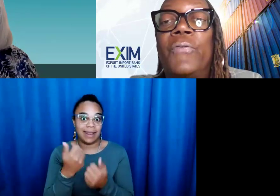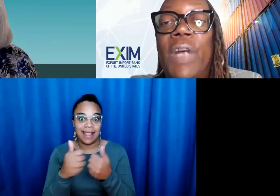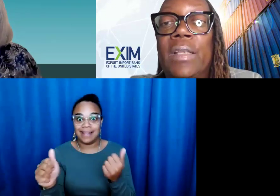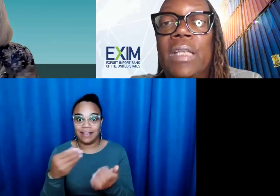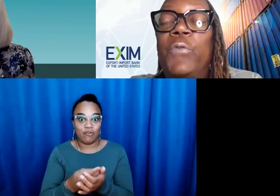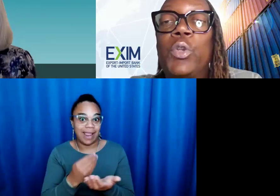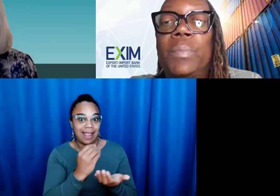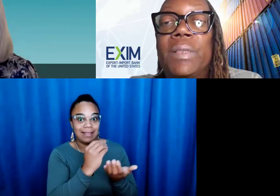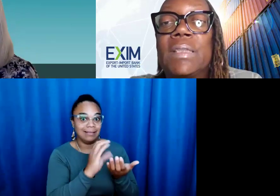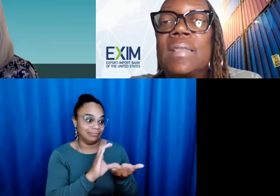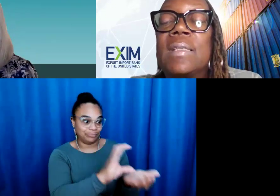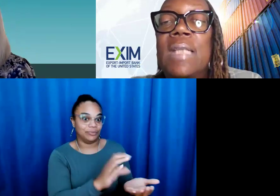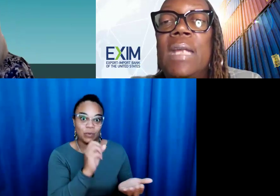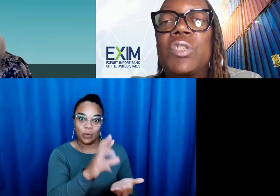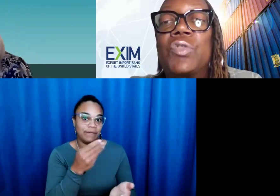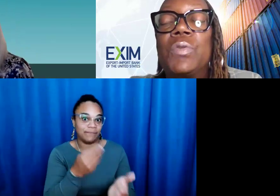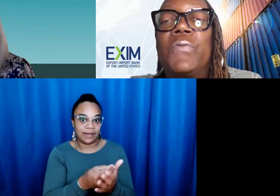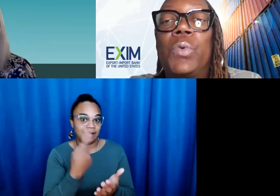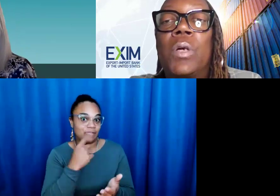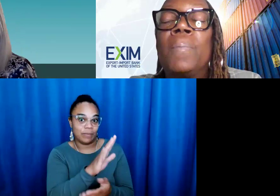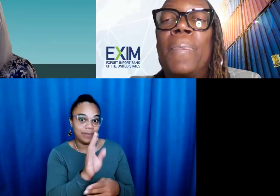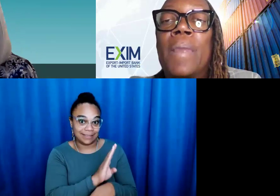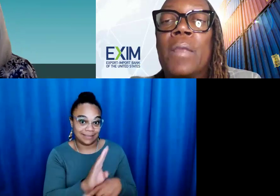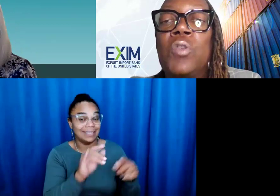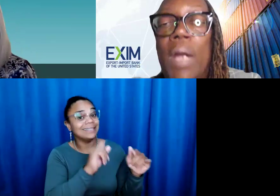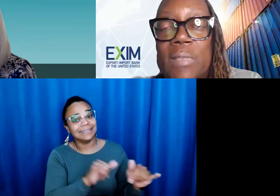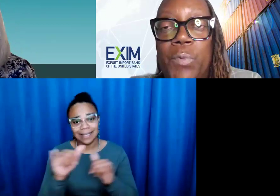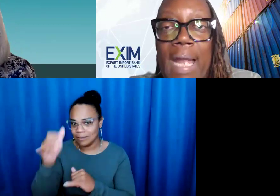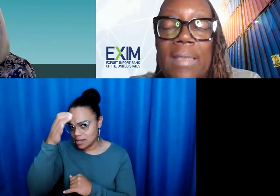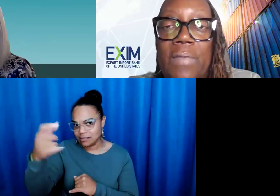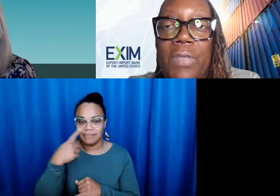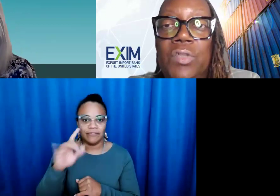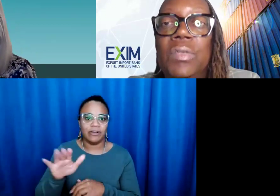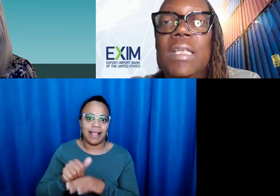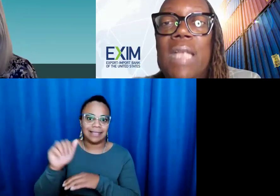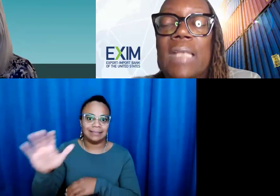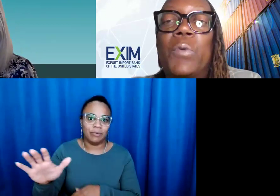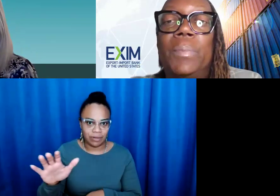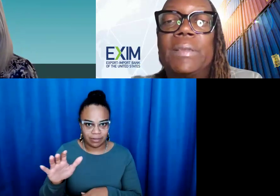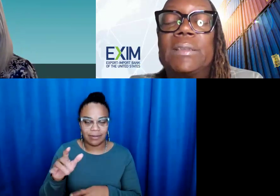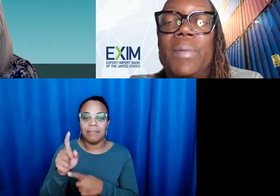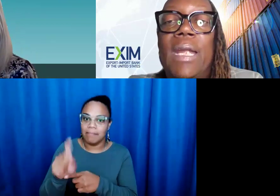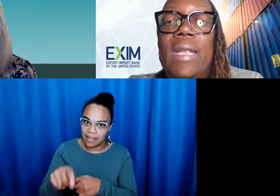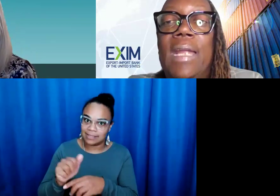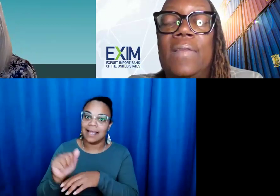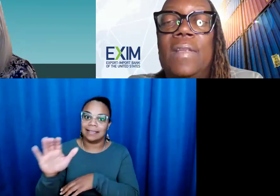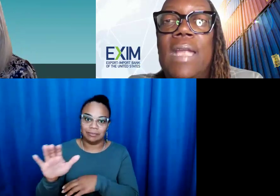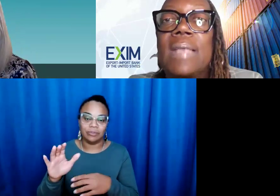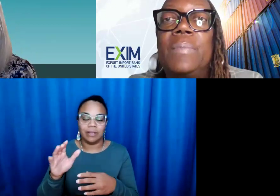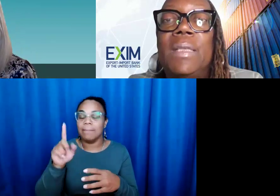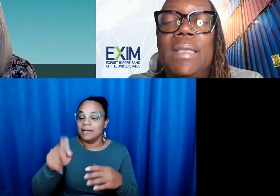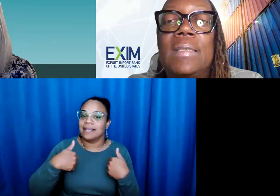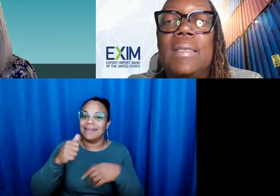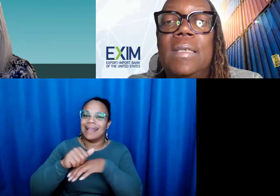or funding for your business, the same is true for your export activities. You need an export business plan, and